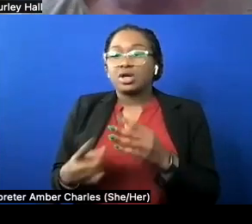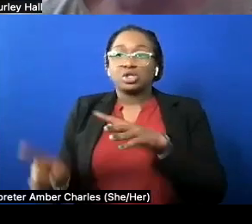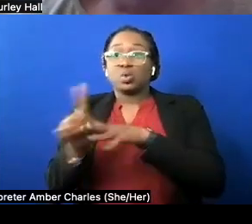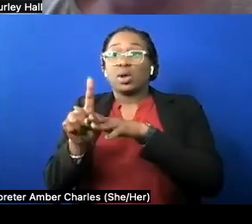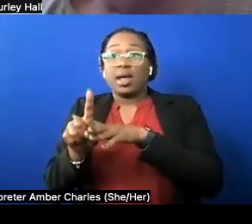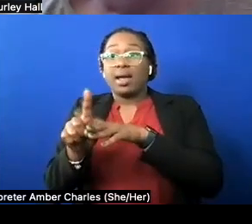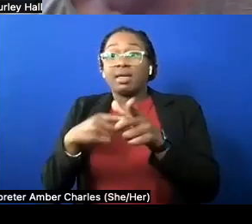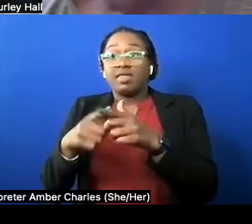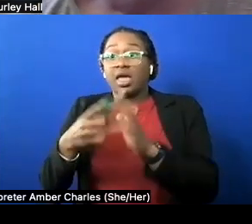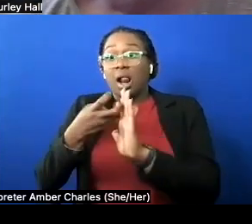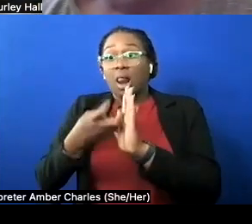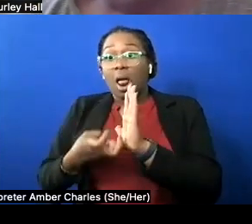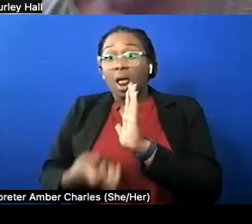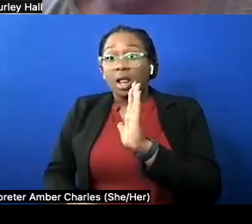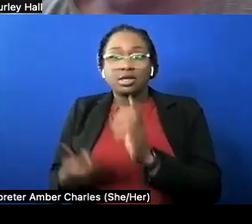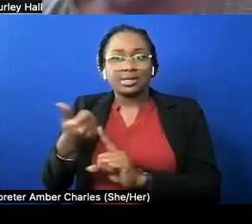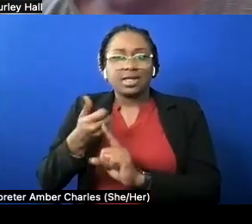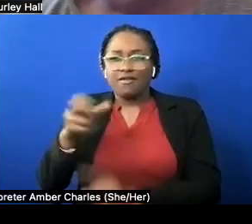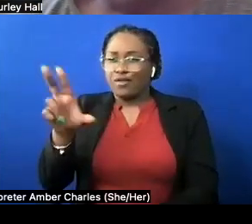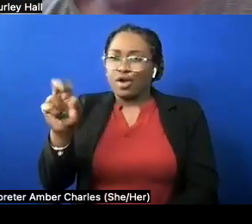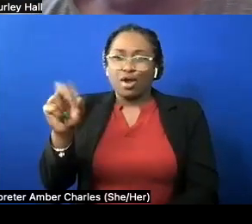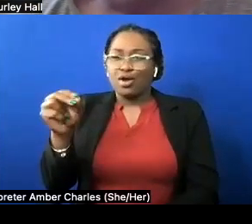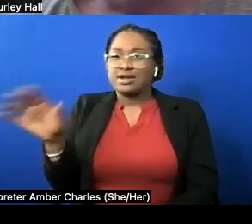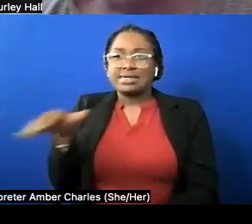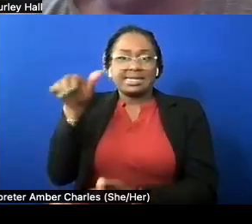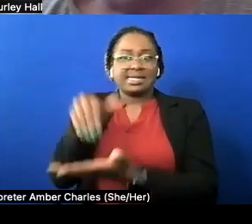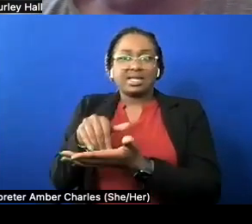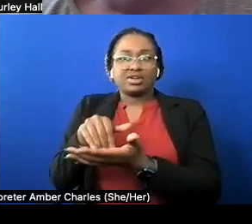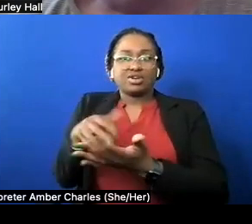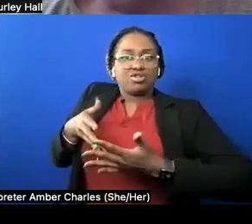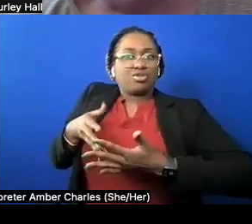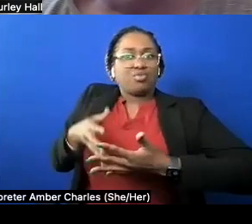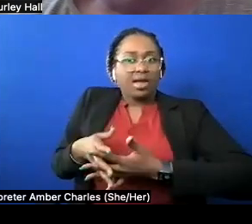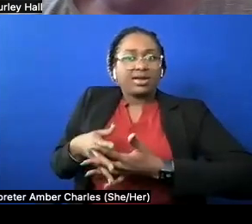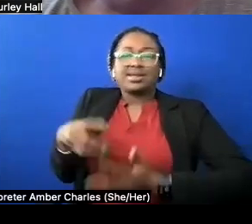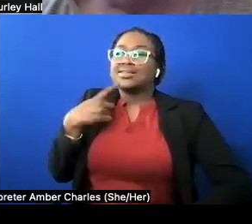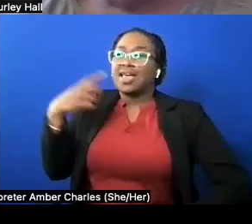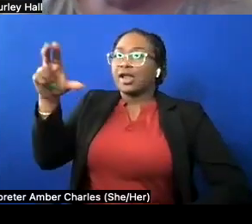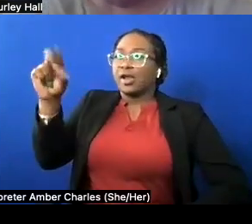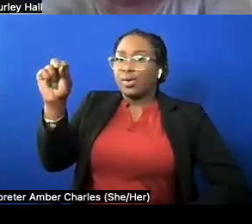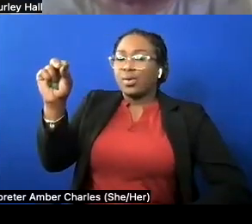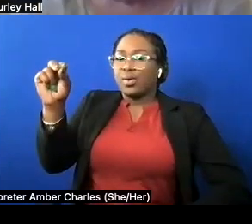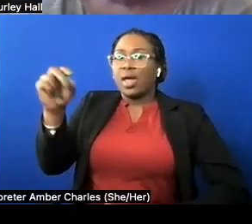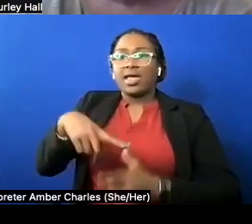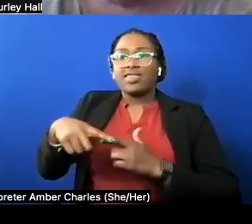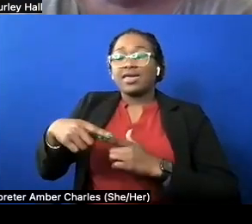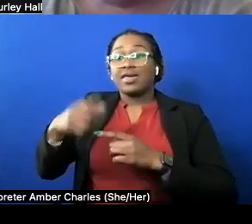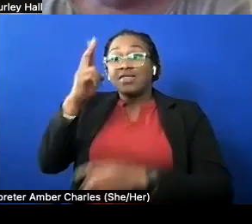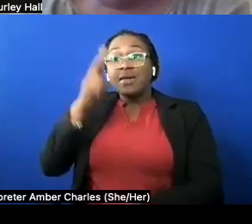no. Get centered, get grounded, say your no, and let the blessings flow towards